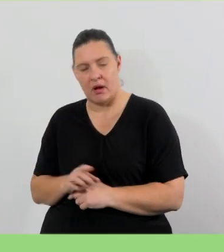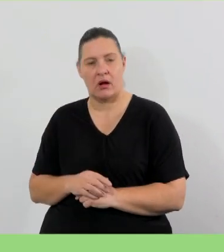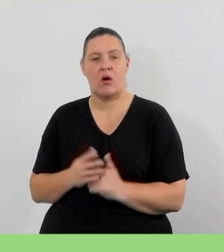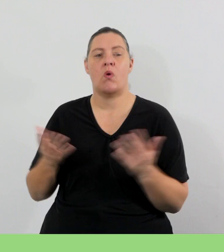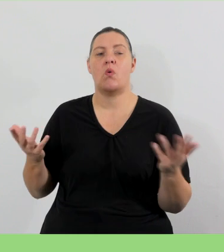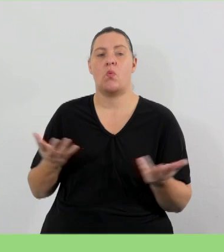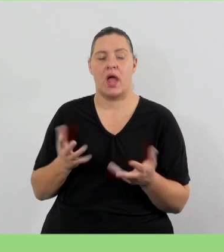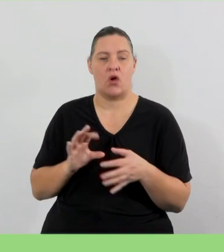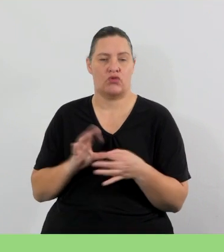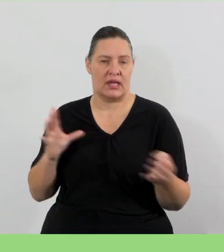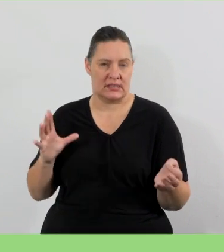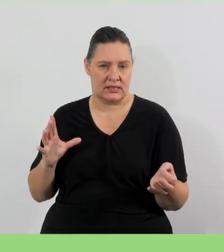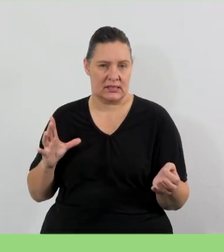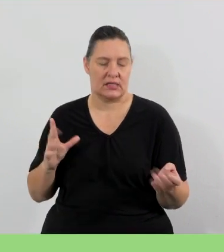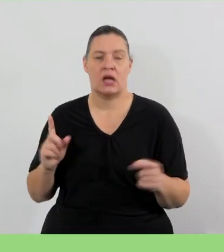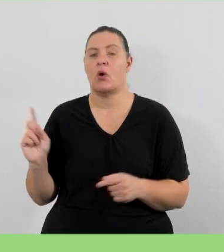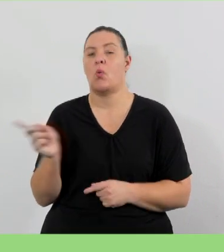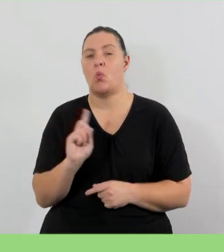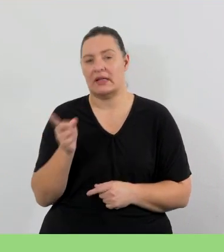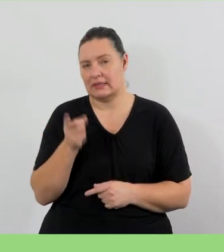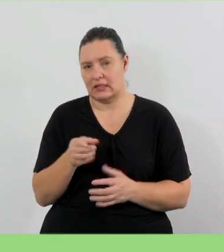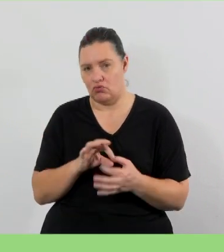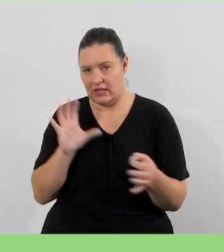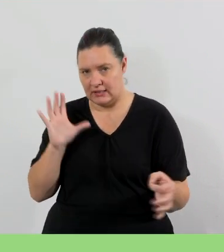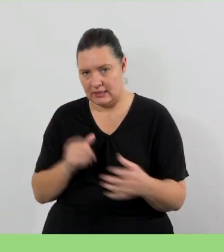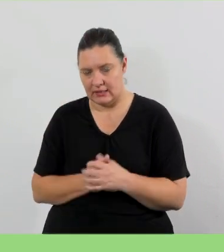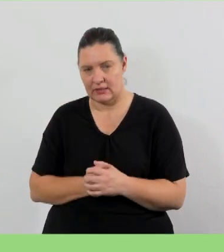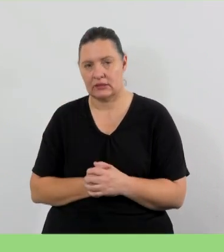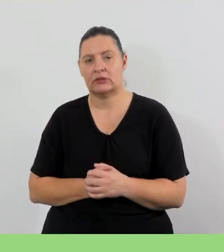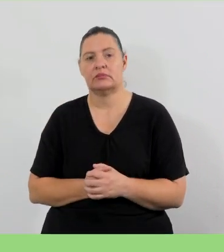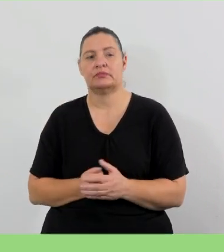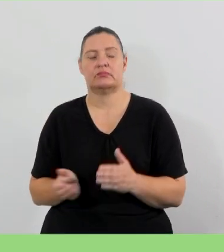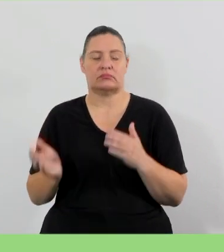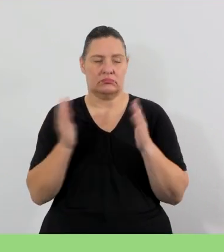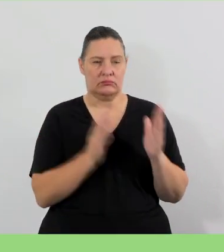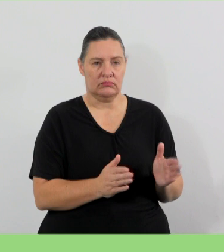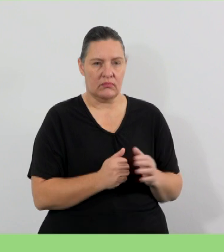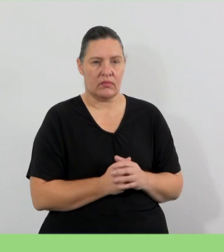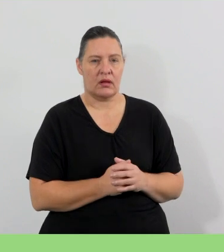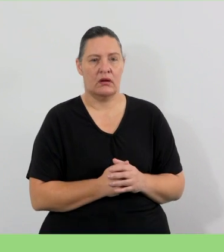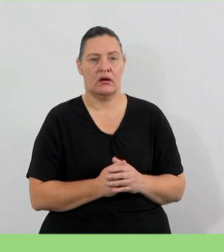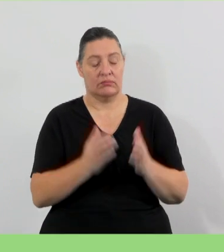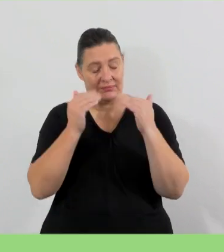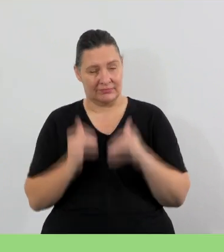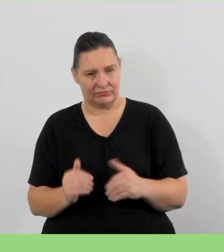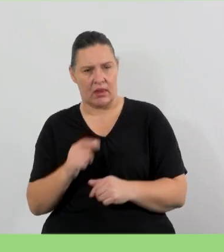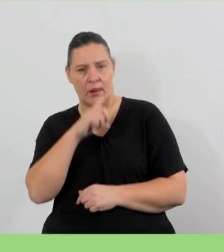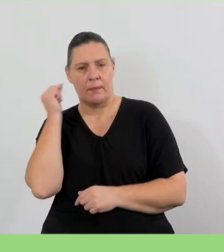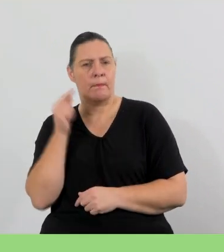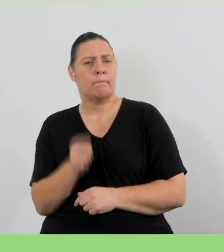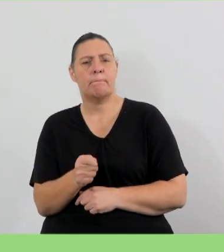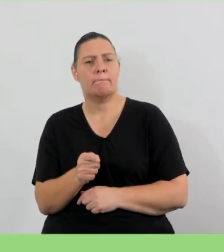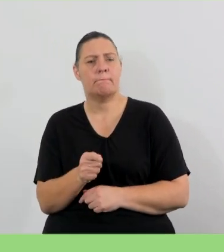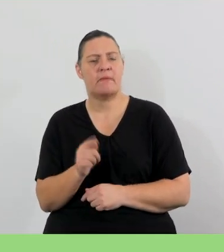so where is it released and what is being released? Now moving on to the next one, which is